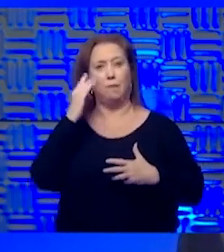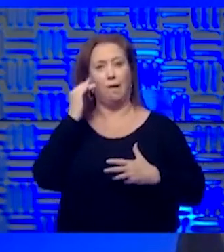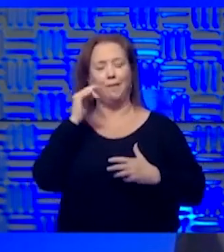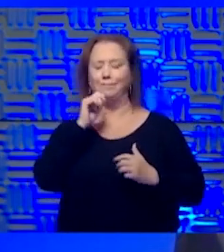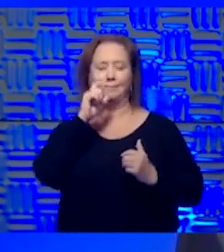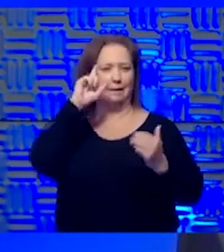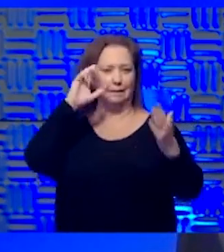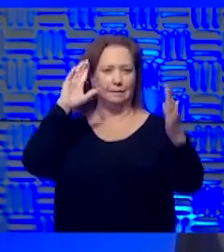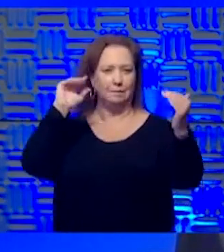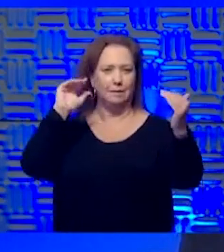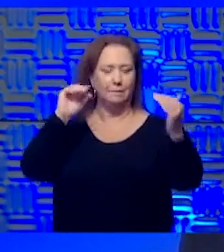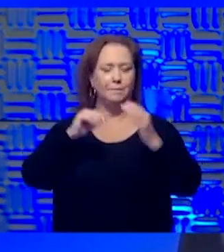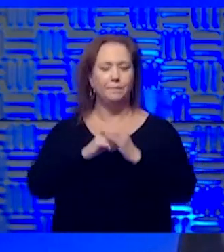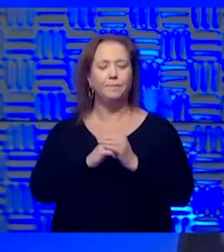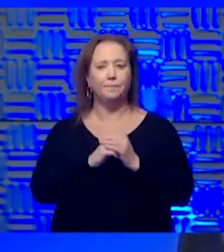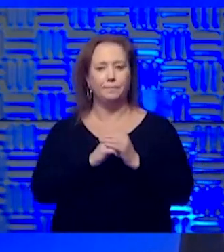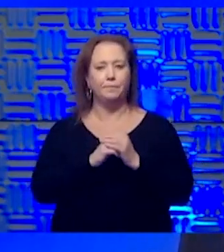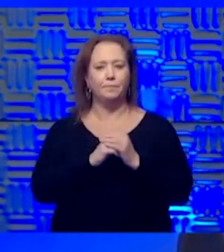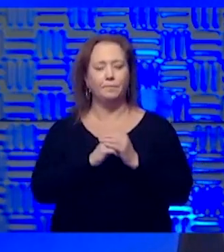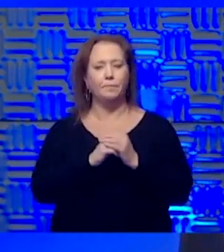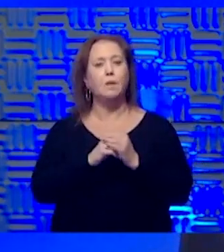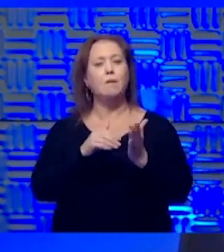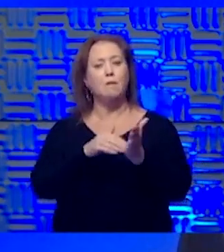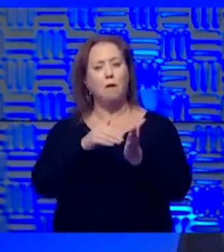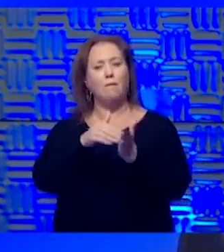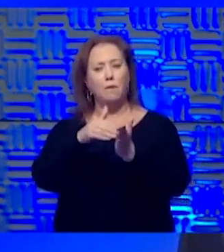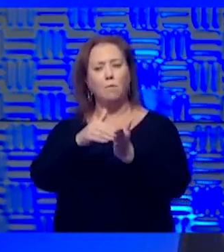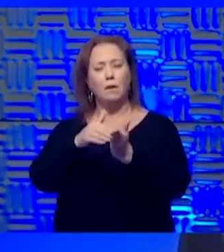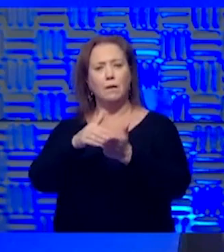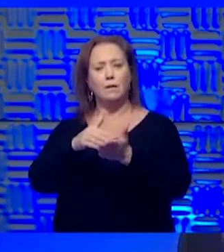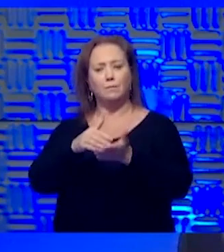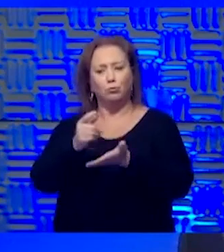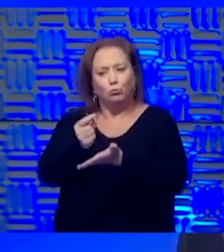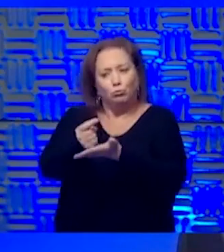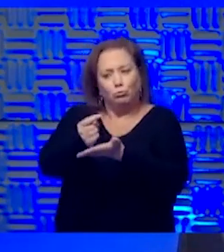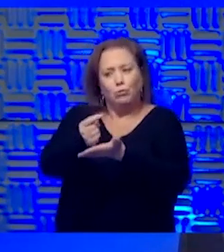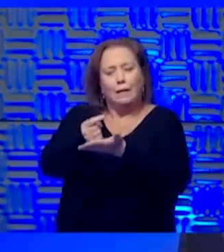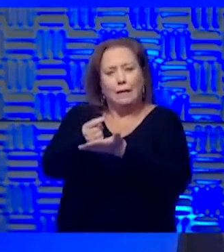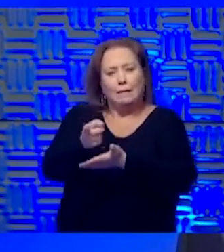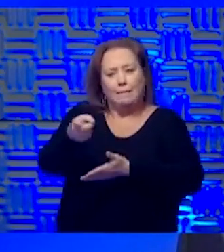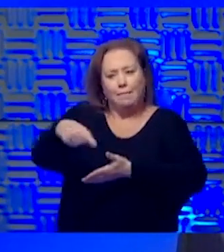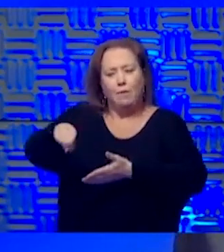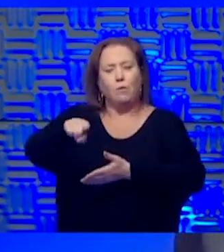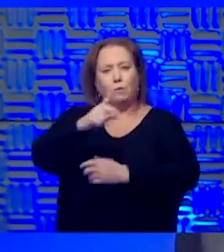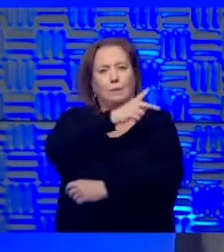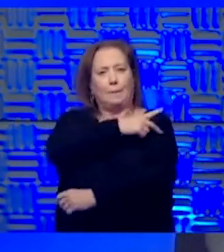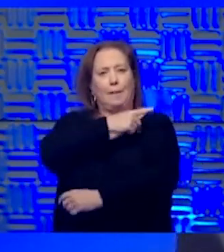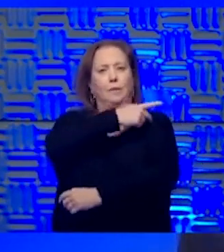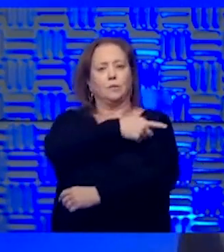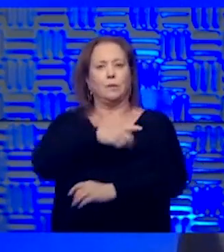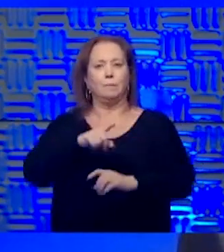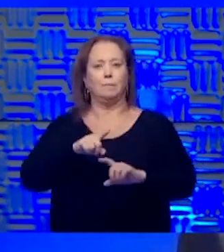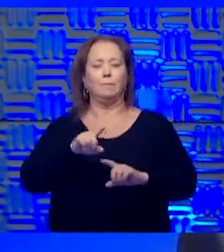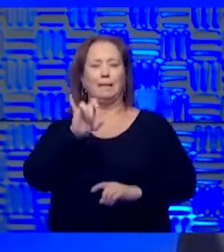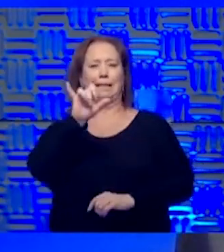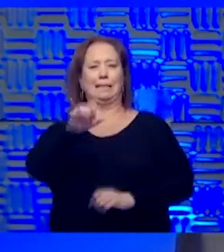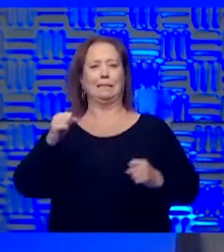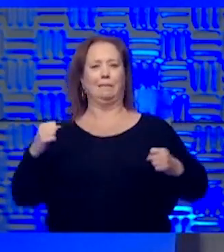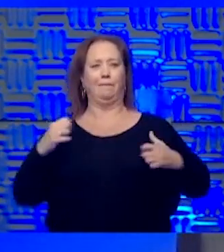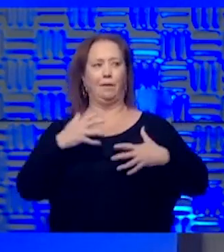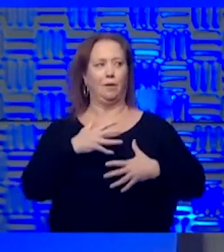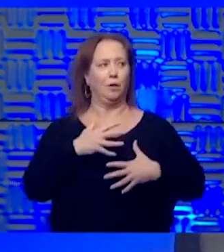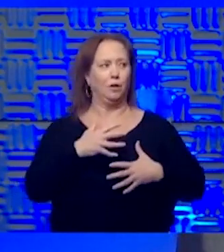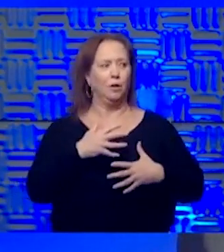Of course, oftentimes we can treat those very effectively acutely, but that's the big fear there. So